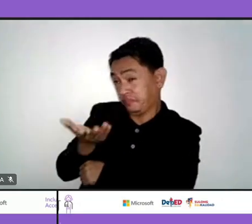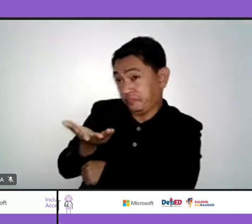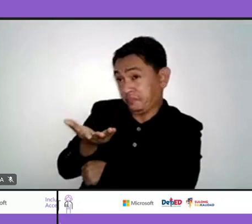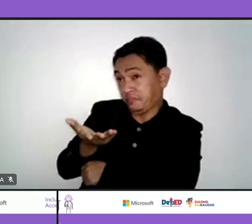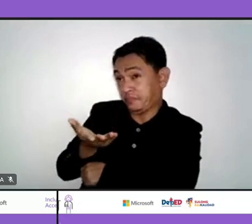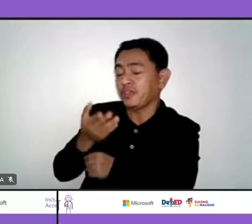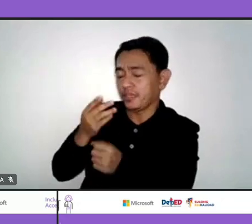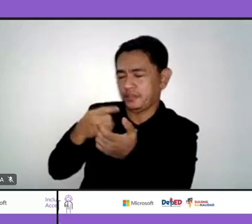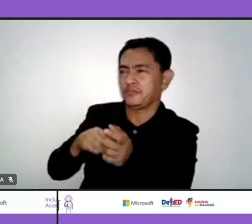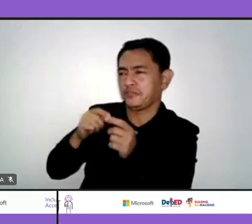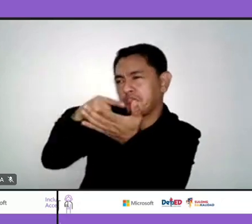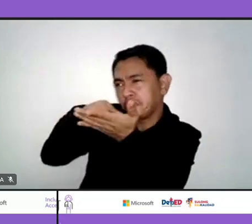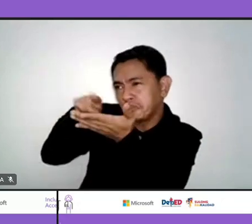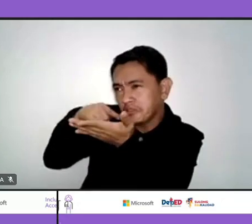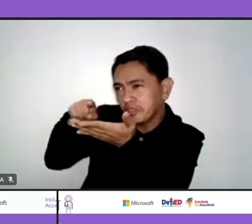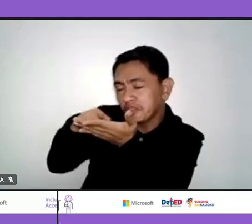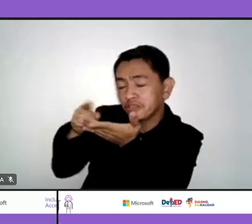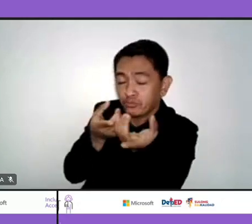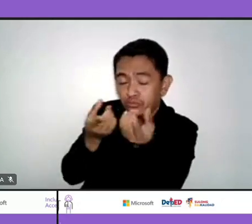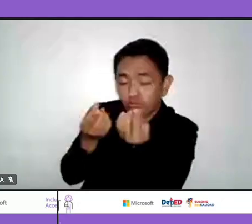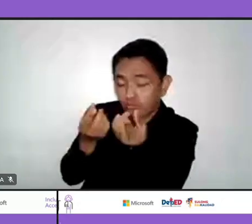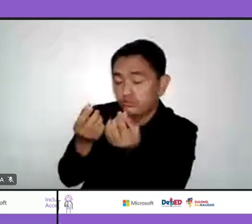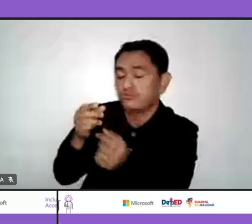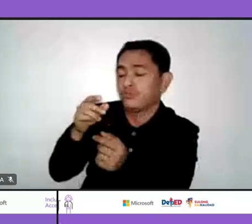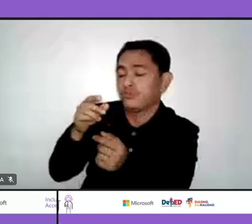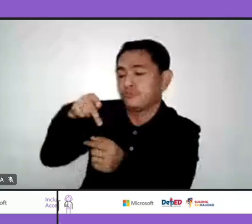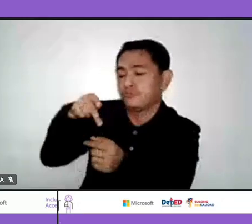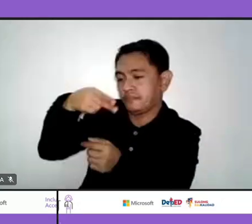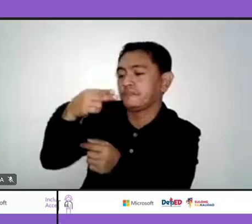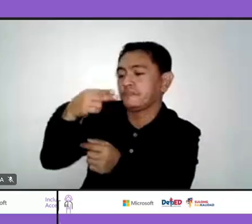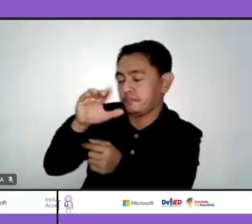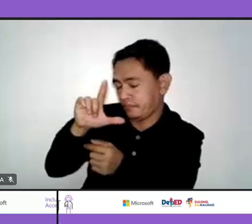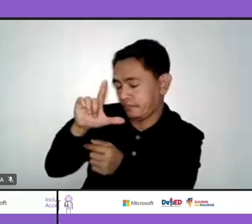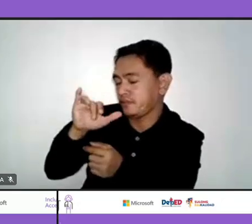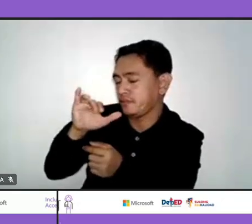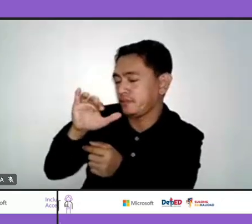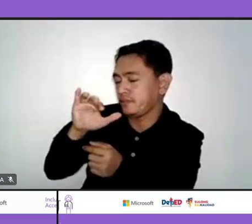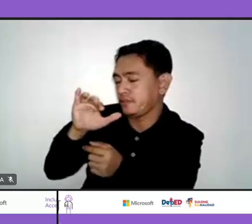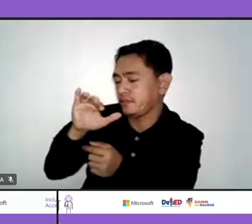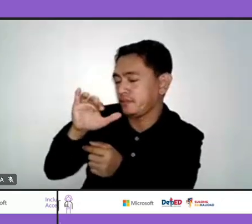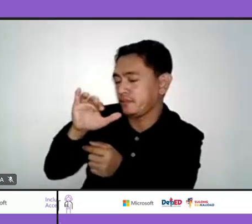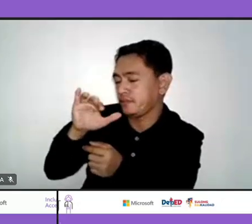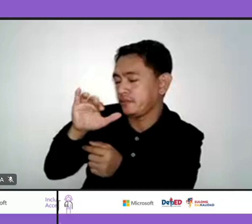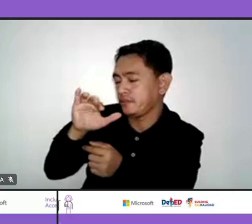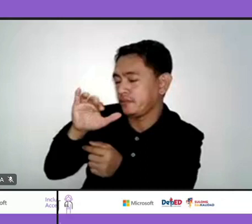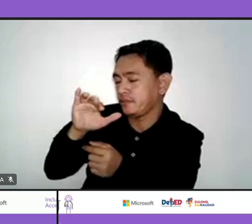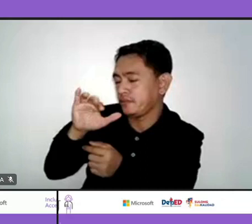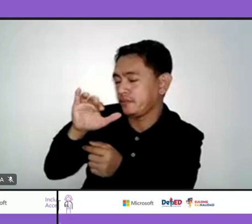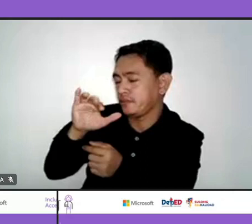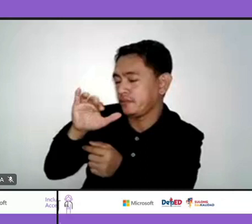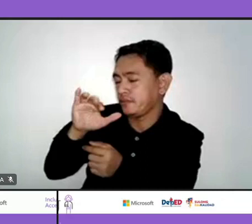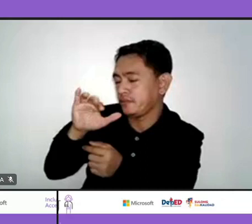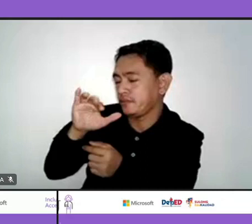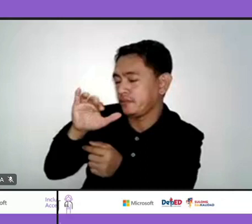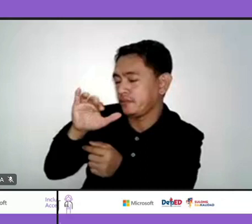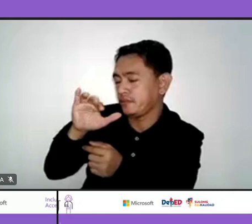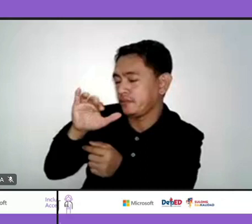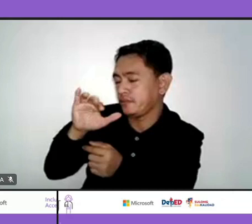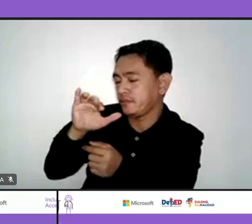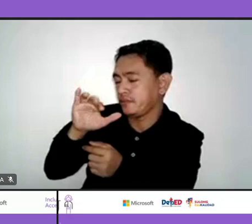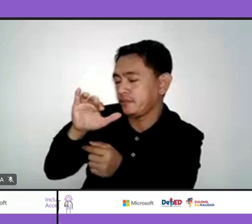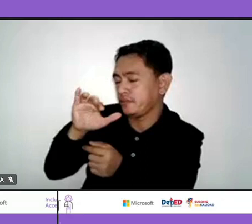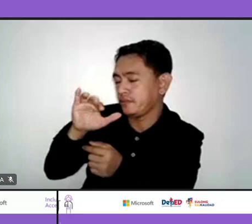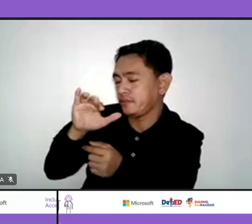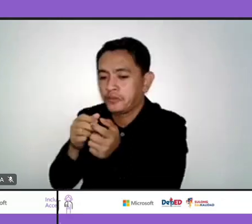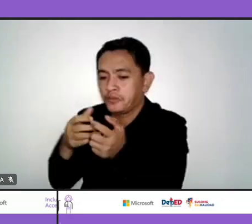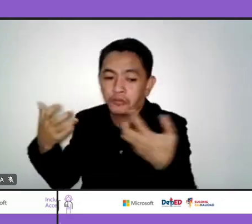used in the wrong way, I think. So maybe revisiting lang, no, the implementation of that particular